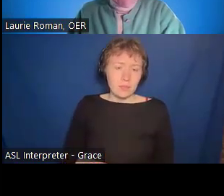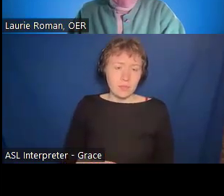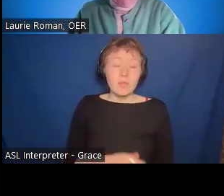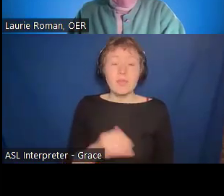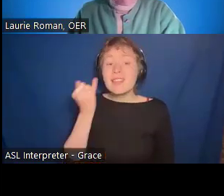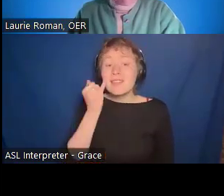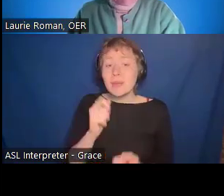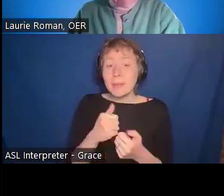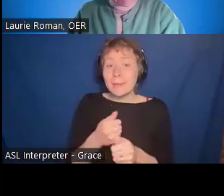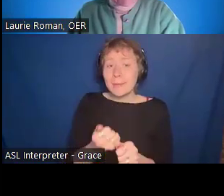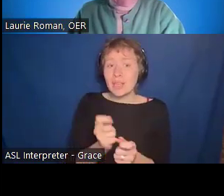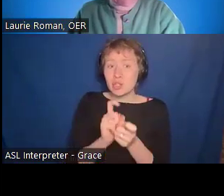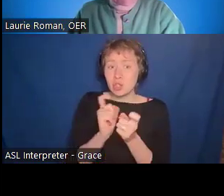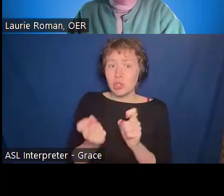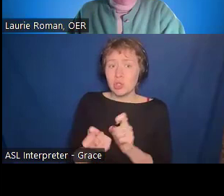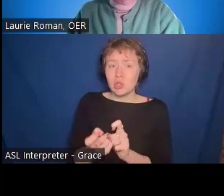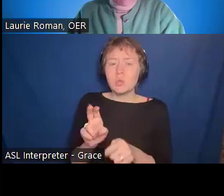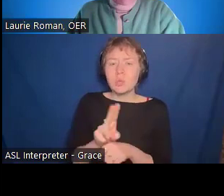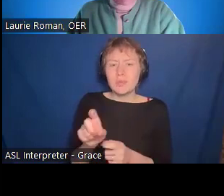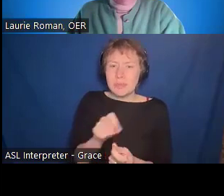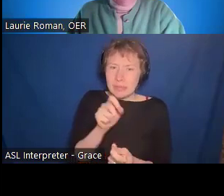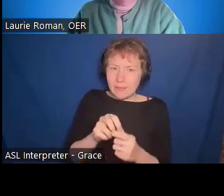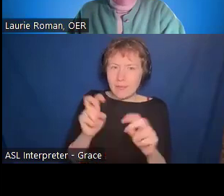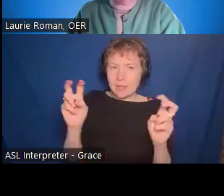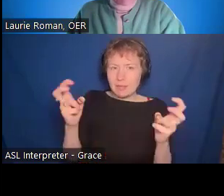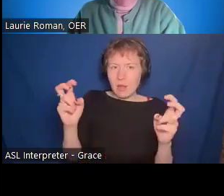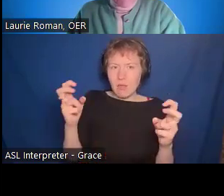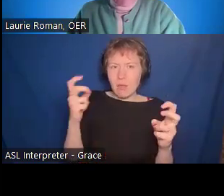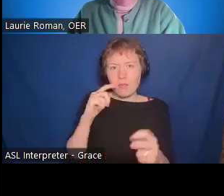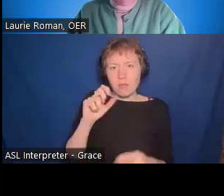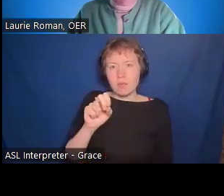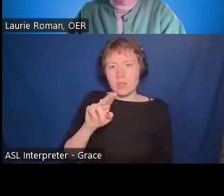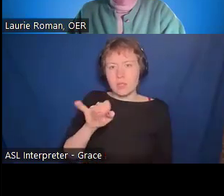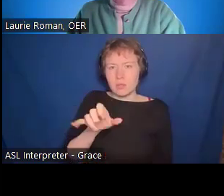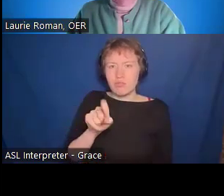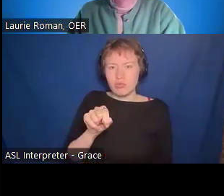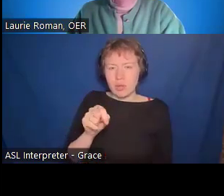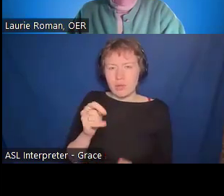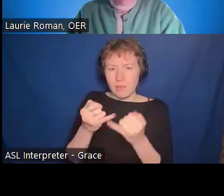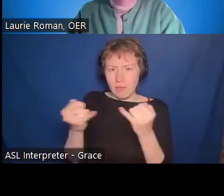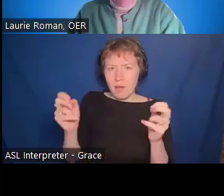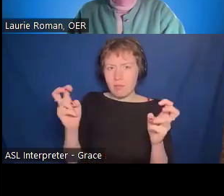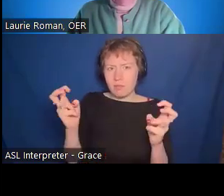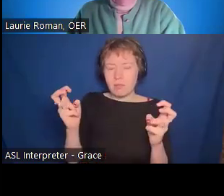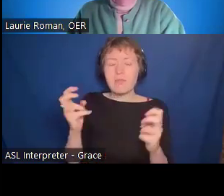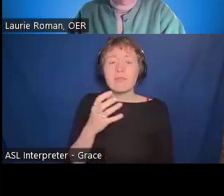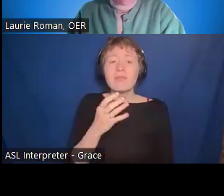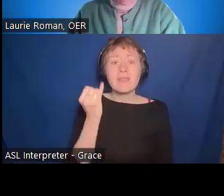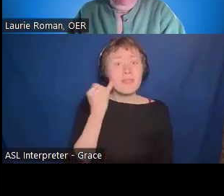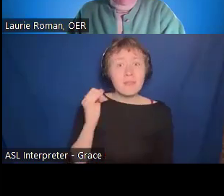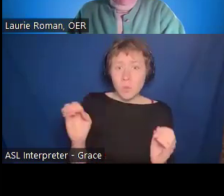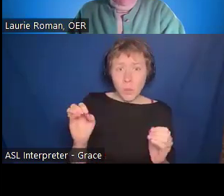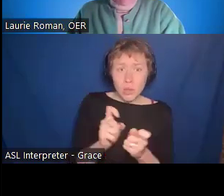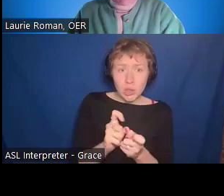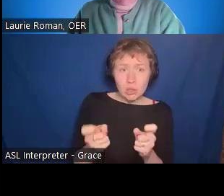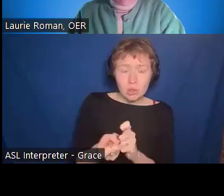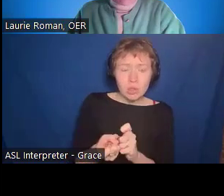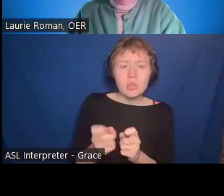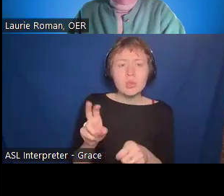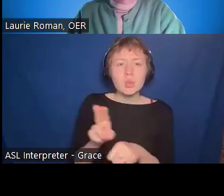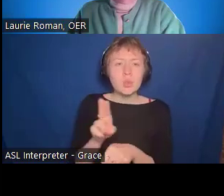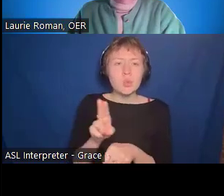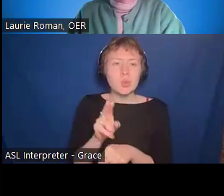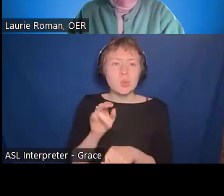specific title as a subject matter if you are making changes, and if not, use the title